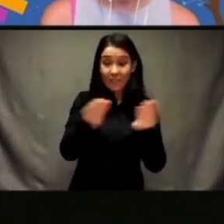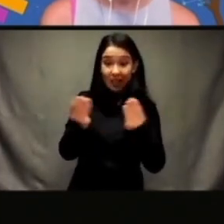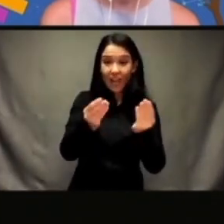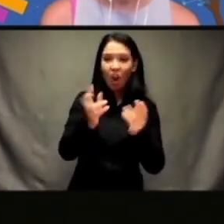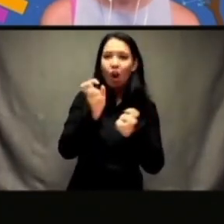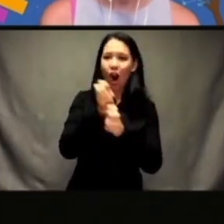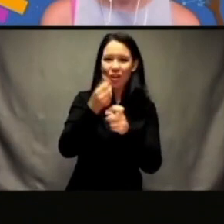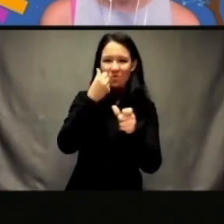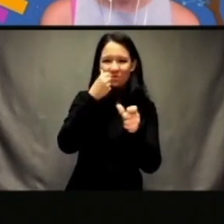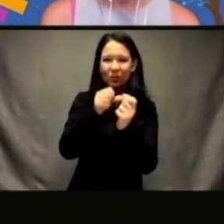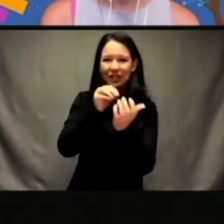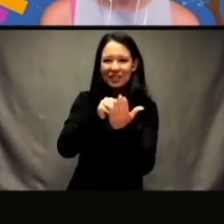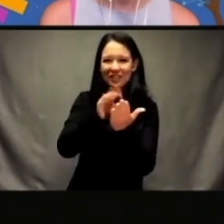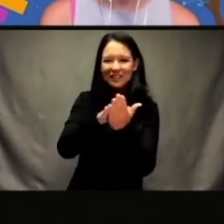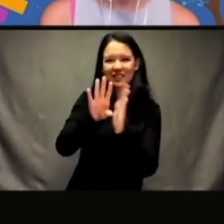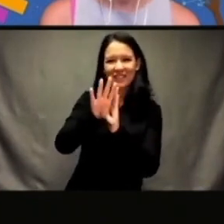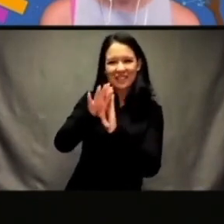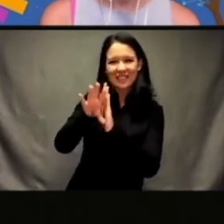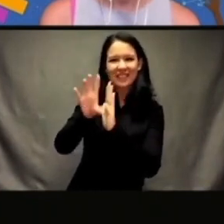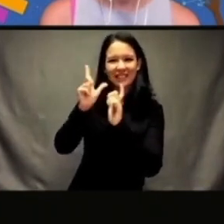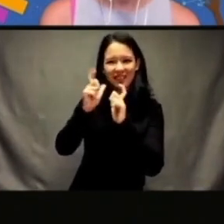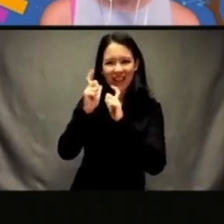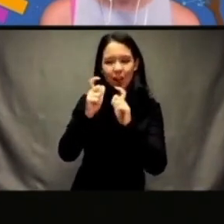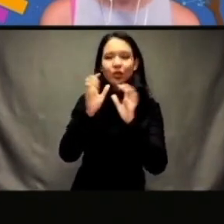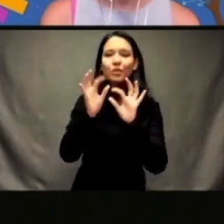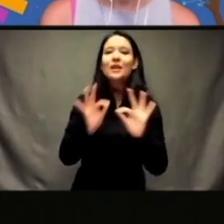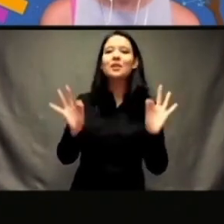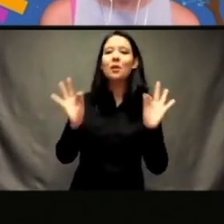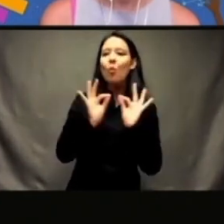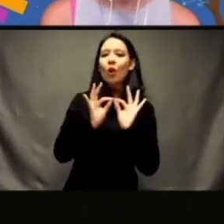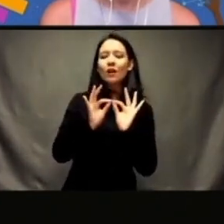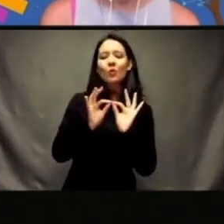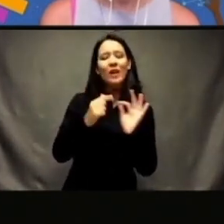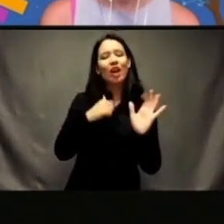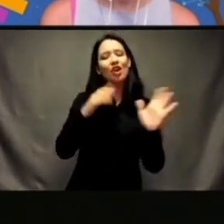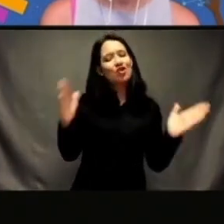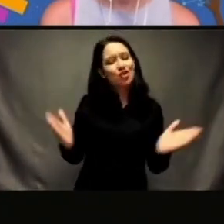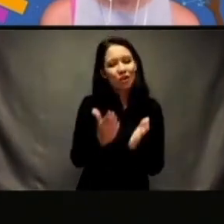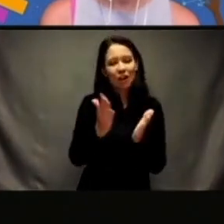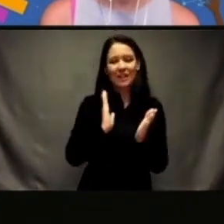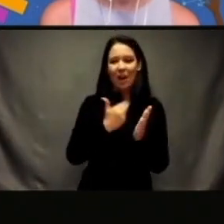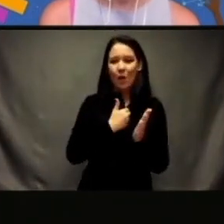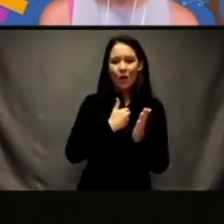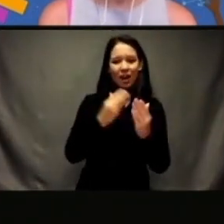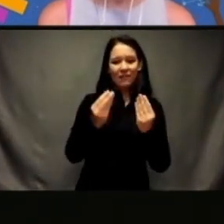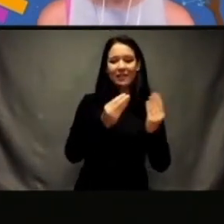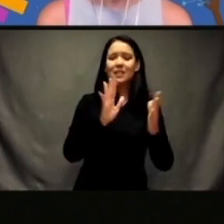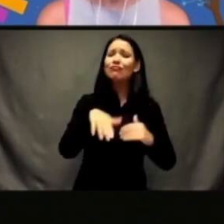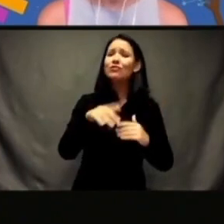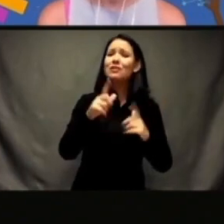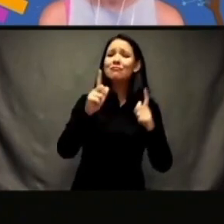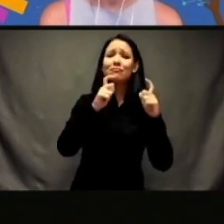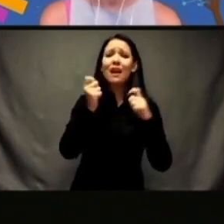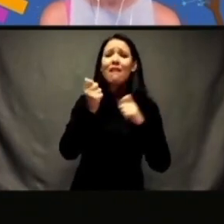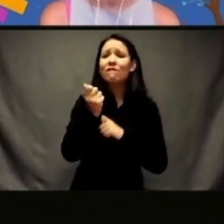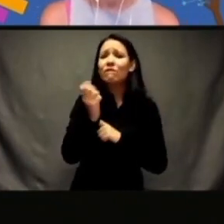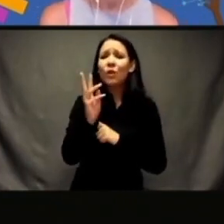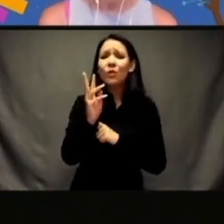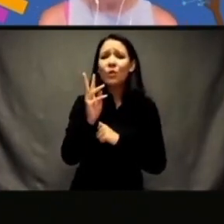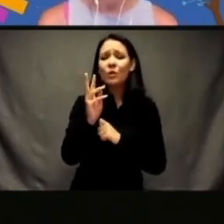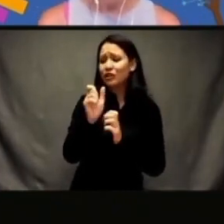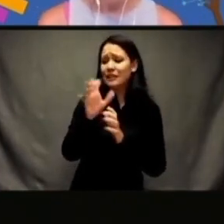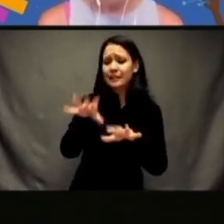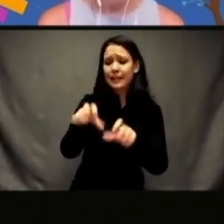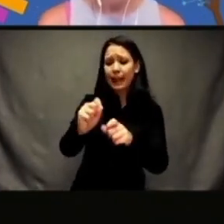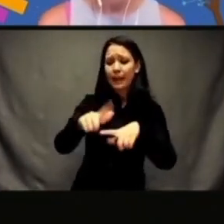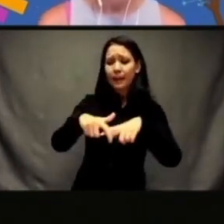our facilitators to do is to just take a few photos. And we find that taking a moment to